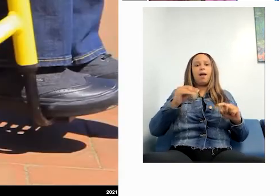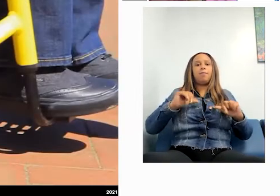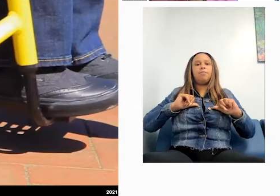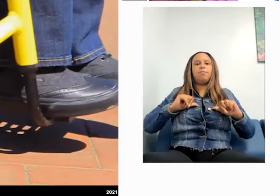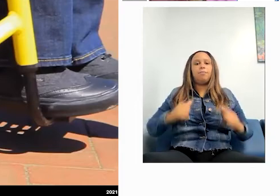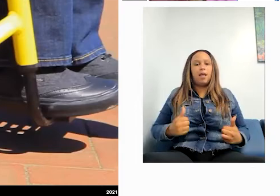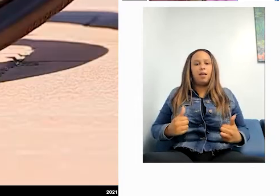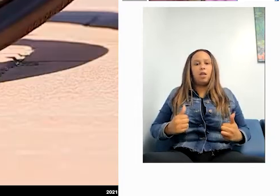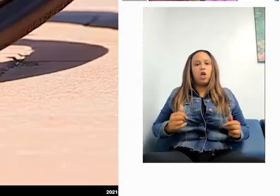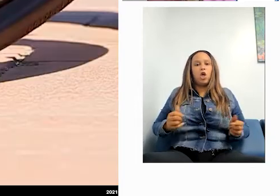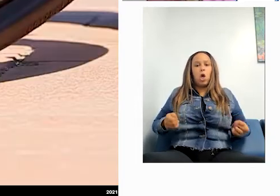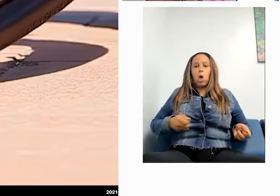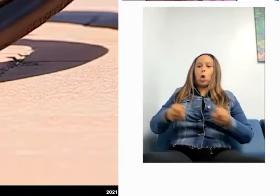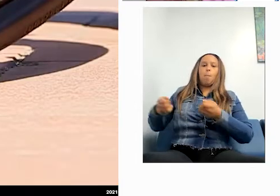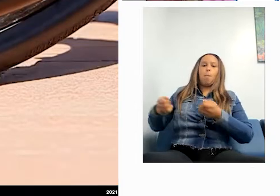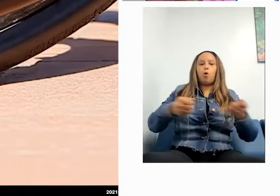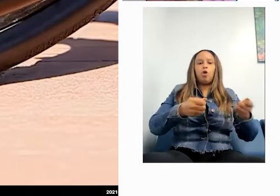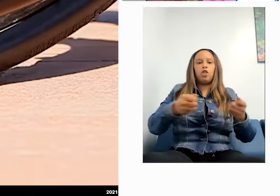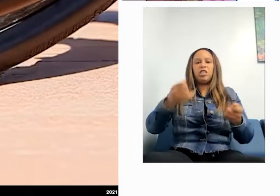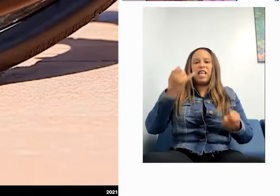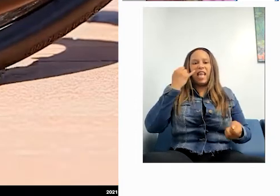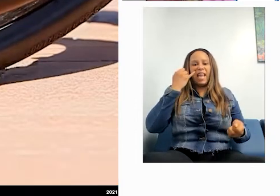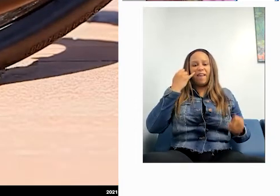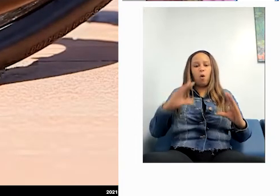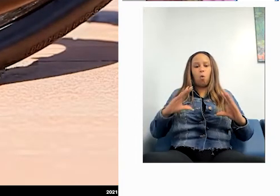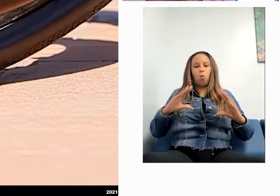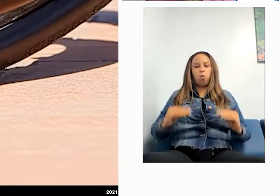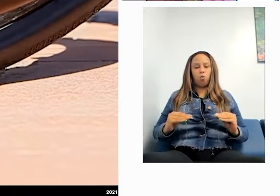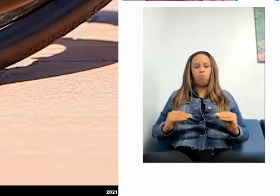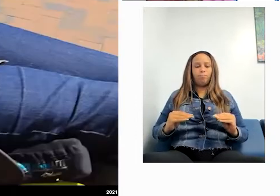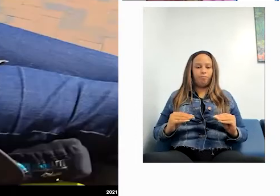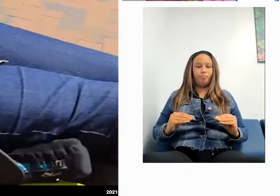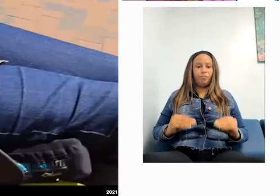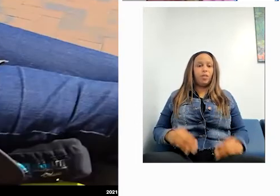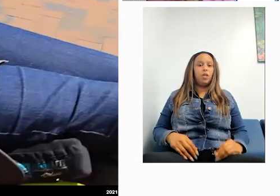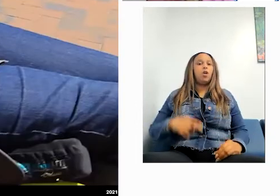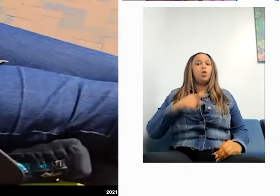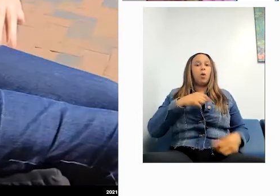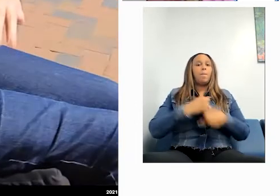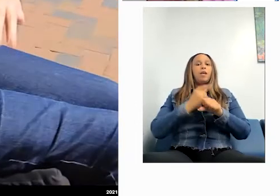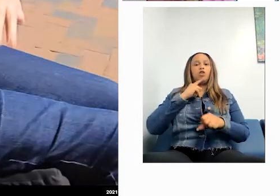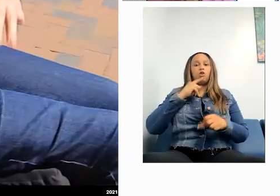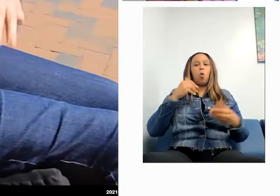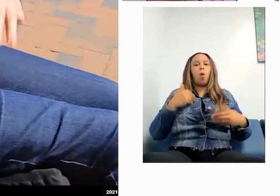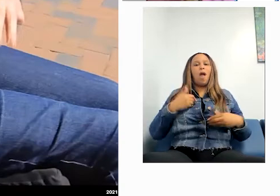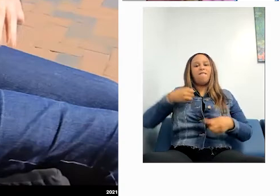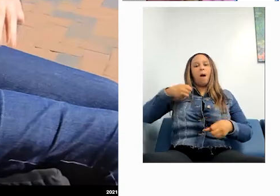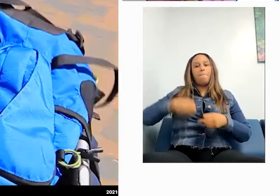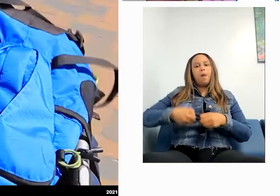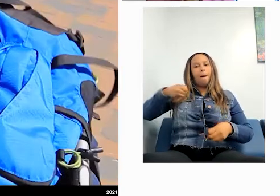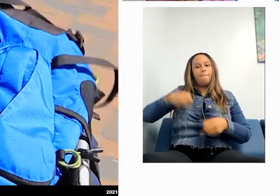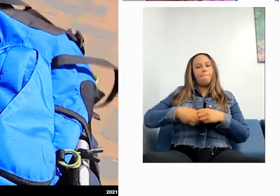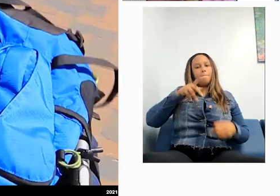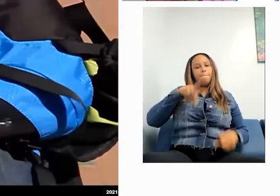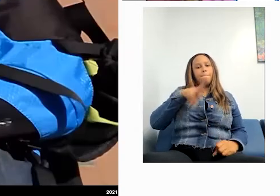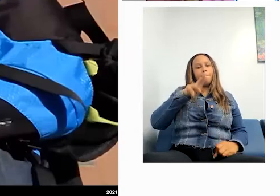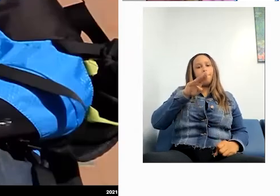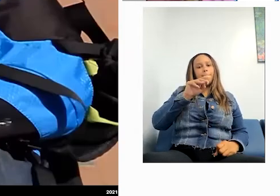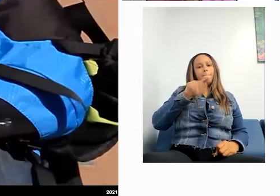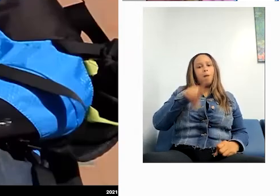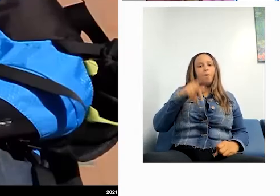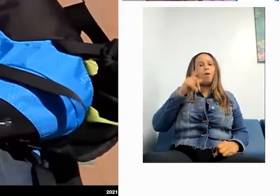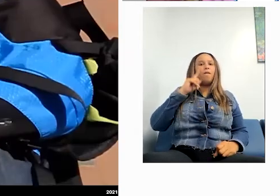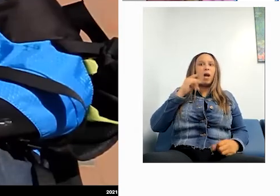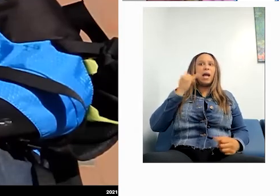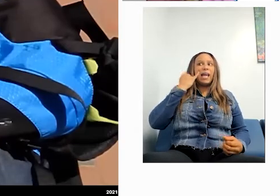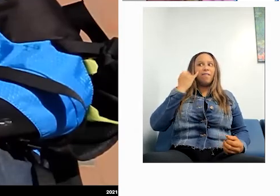pushing the wheelchair if the tires start to go flat. Keep a pump and spare inner tubes with you at all times. Get into the habit of